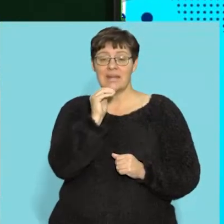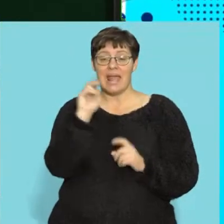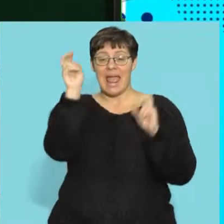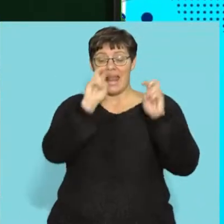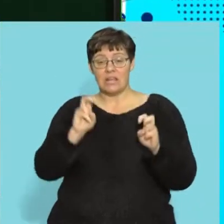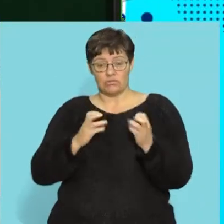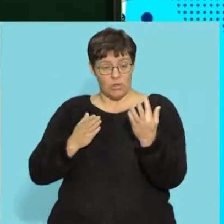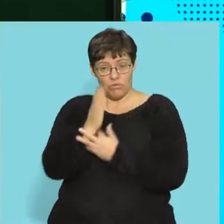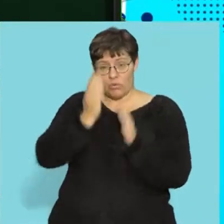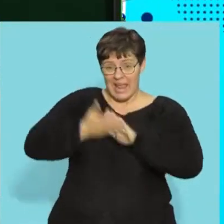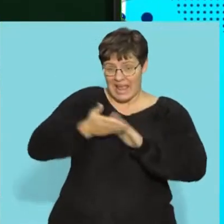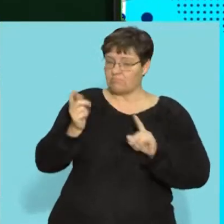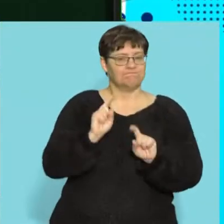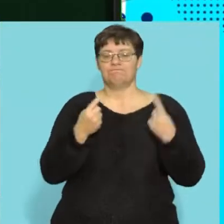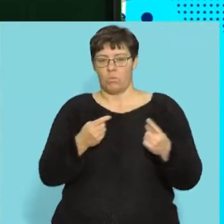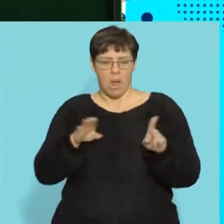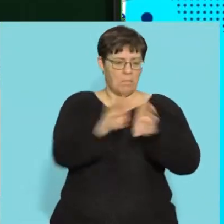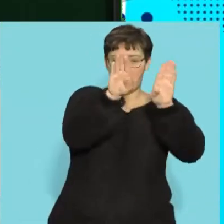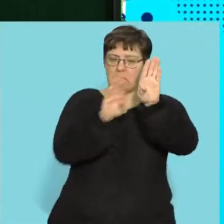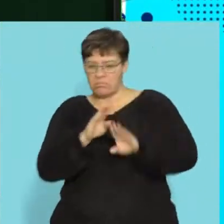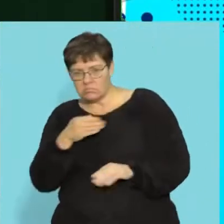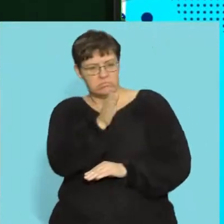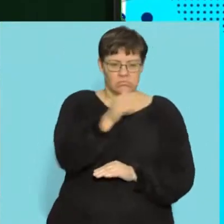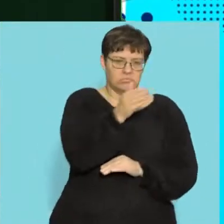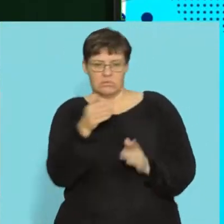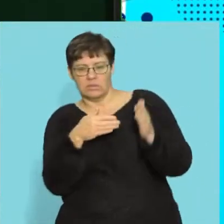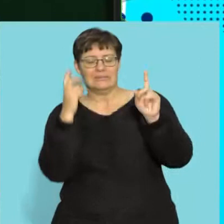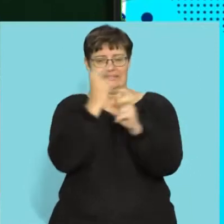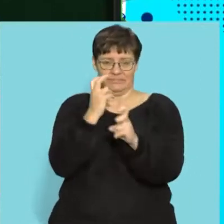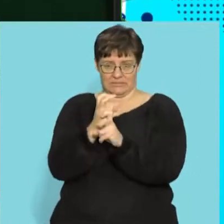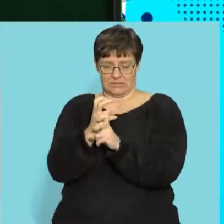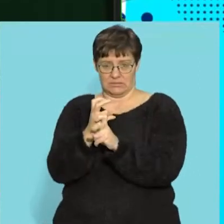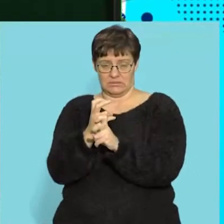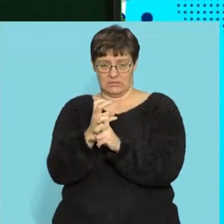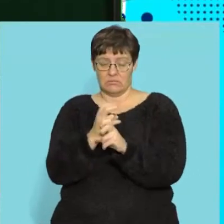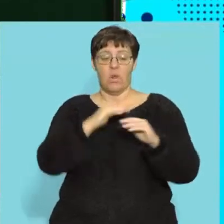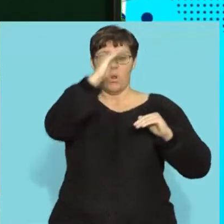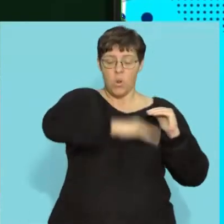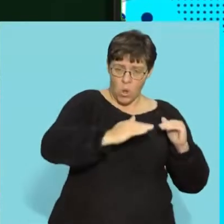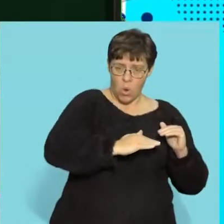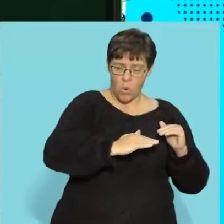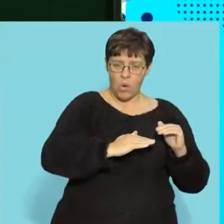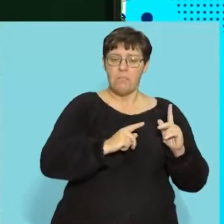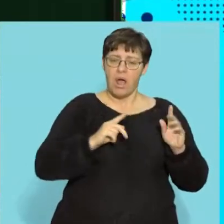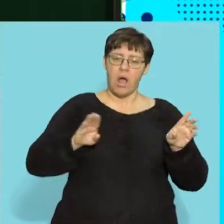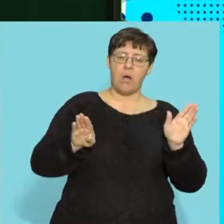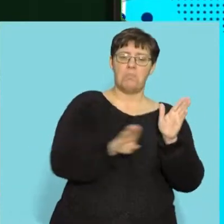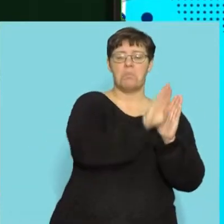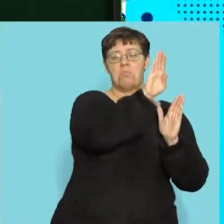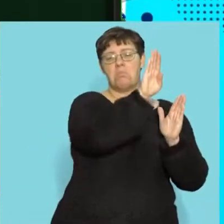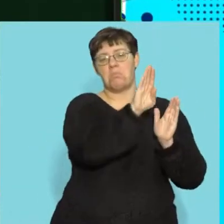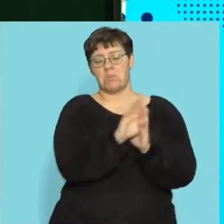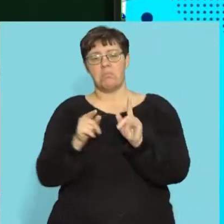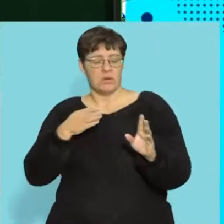charges. So as a result, at a lower temperature, the opposite is true. So at high temperature, there is greater resistance compared